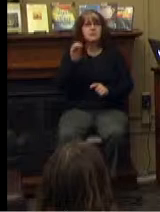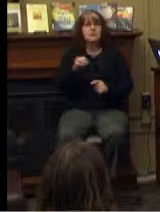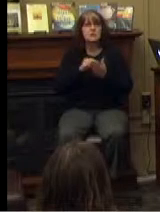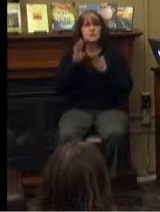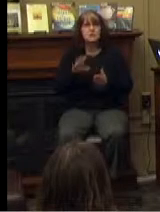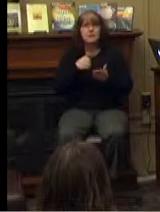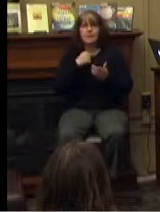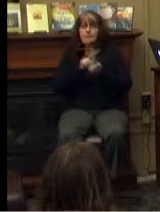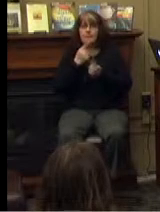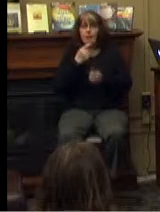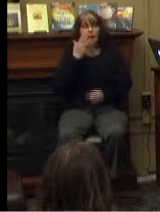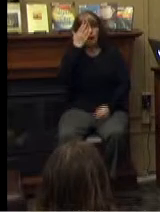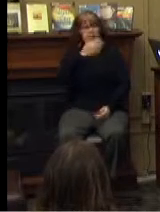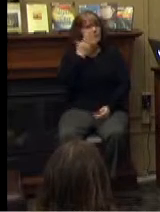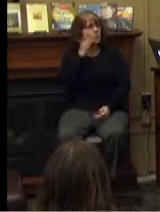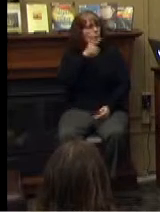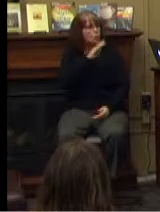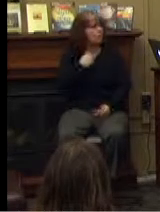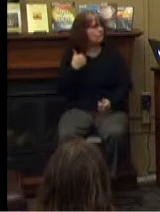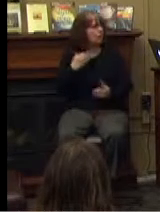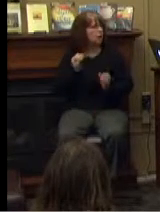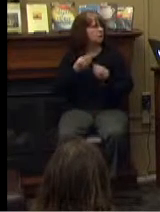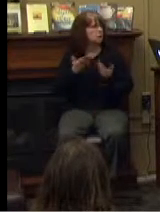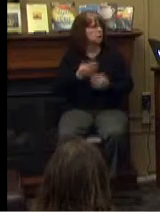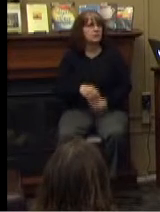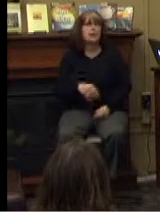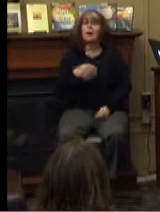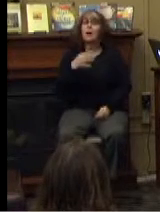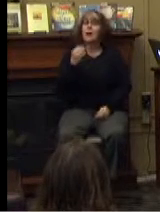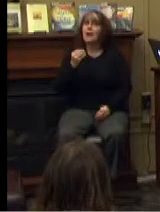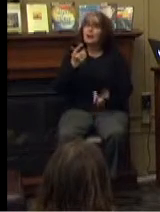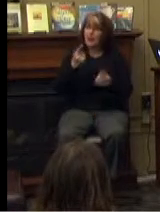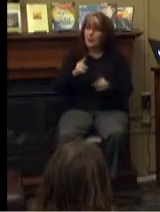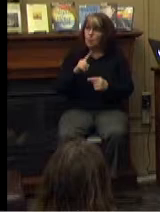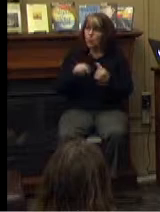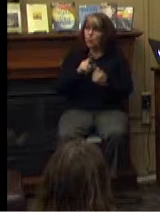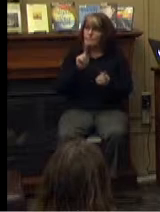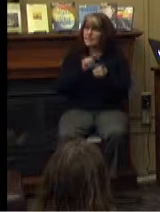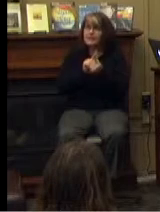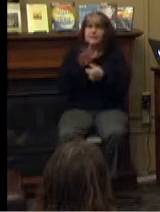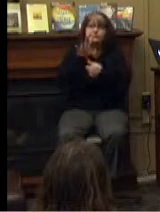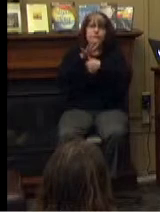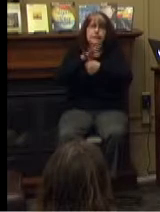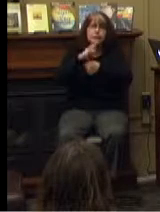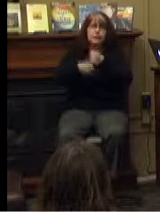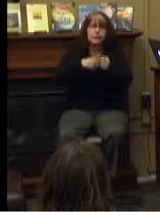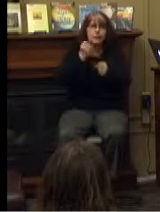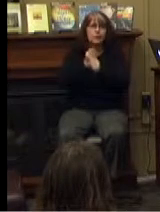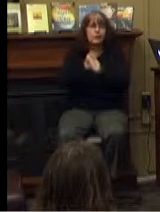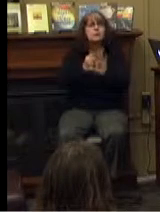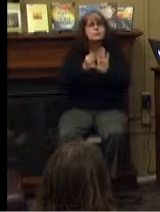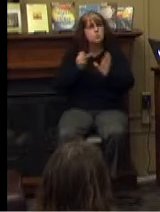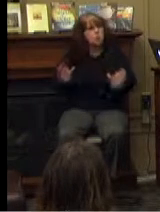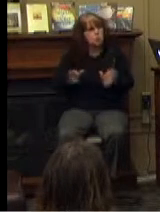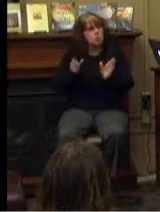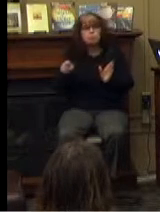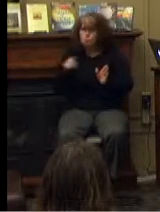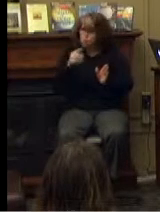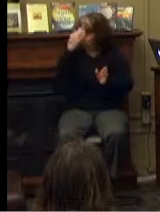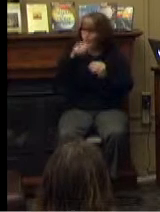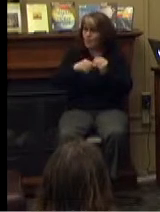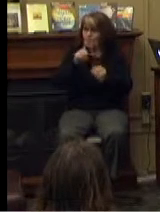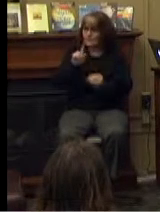office was here. And a lot of times they're coming in their senior year. So encouraging them, did you know about disability services? And that's